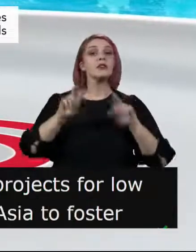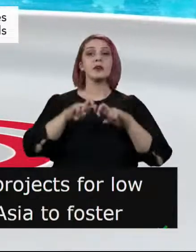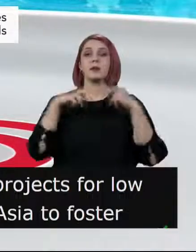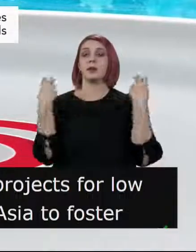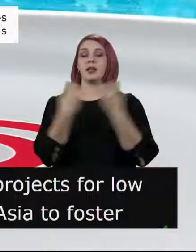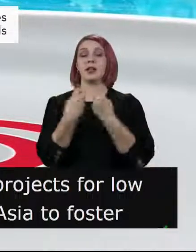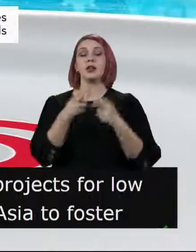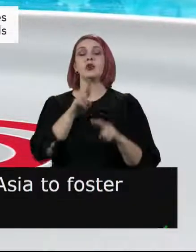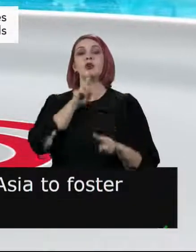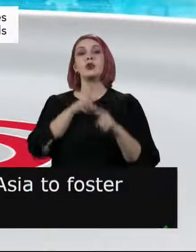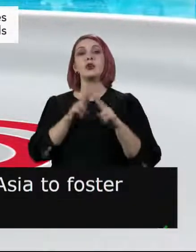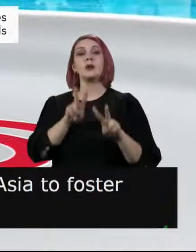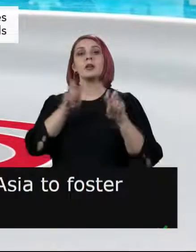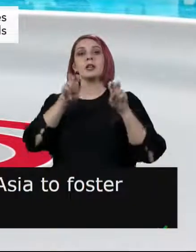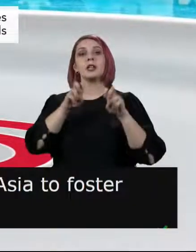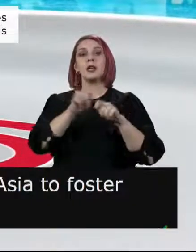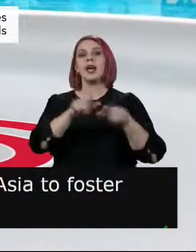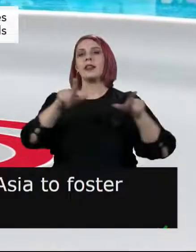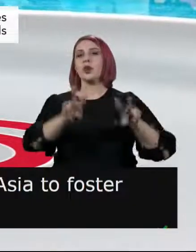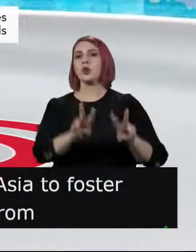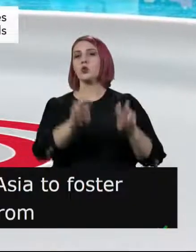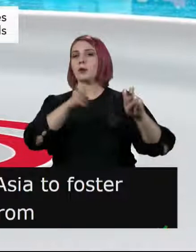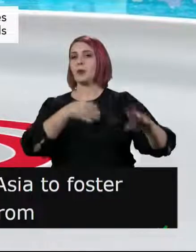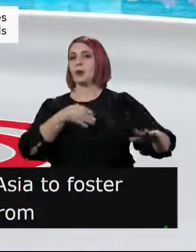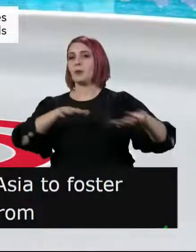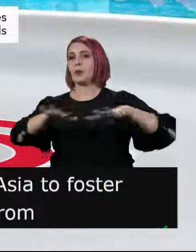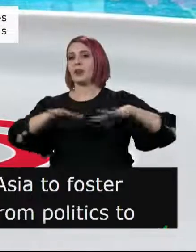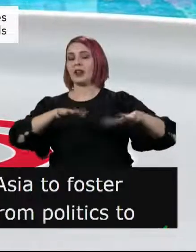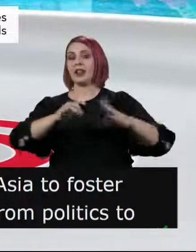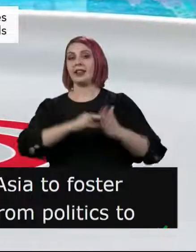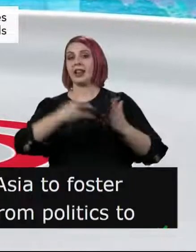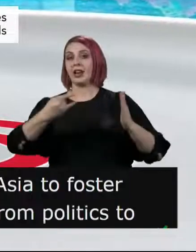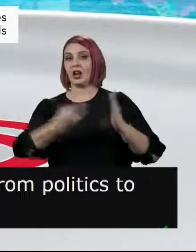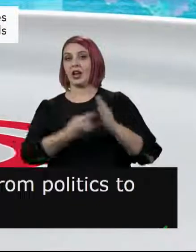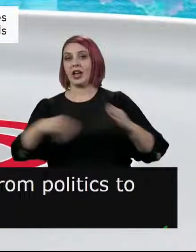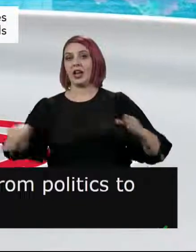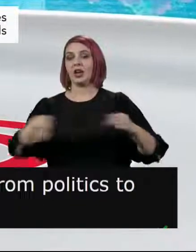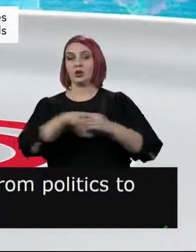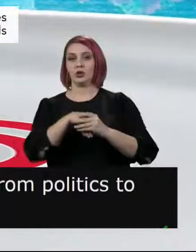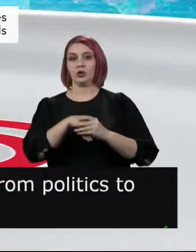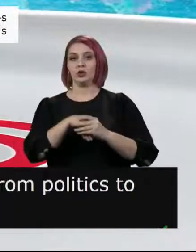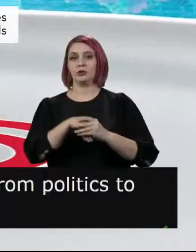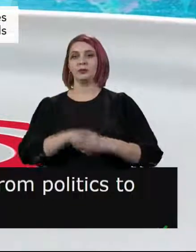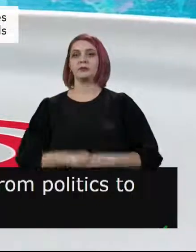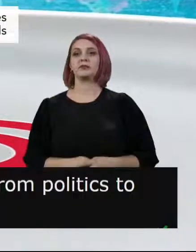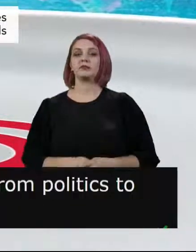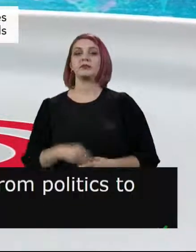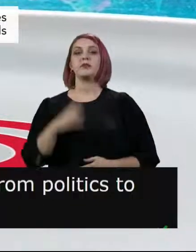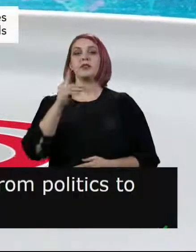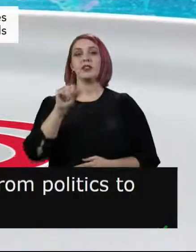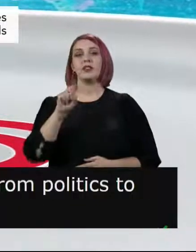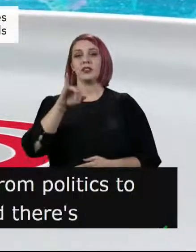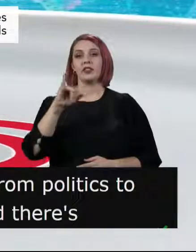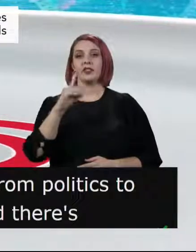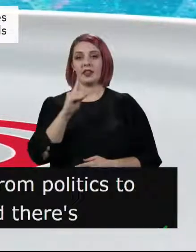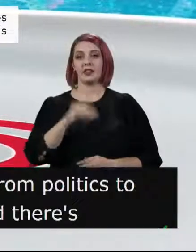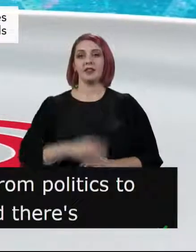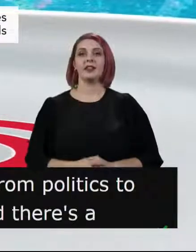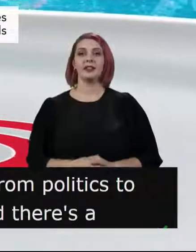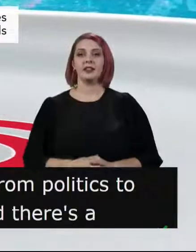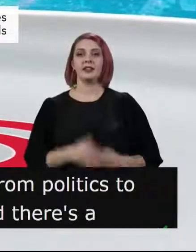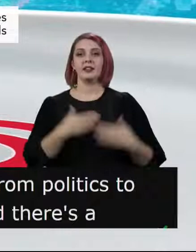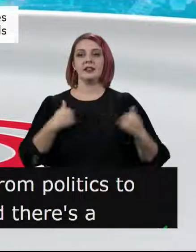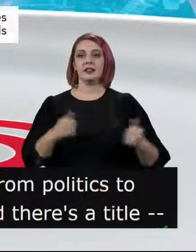inclusion from politics to practice. And we'll close with a roundtable under the title, The New Scenario